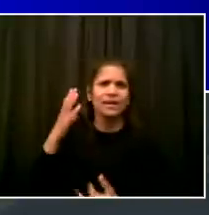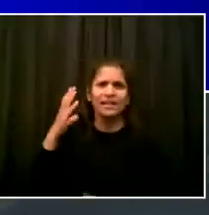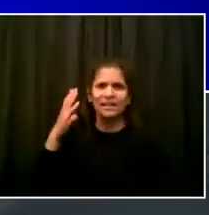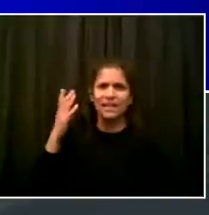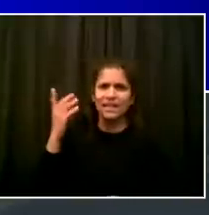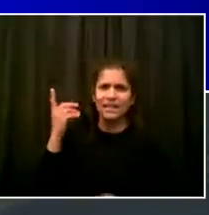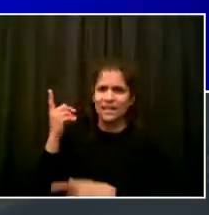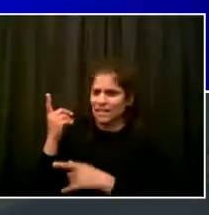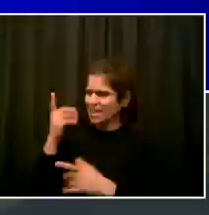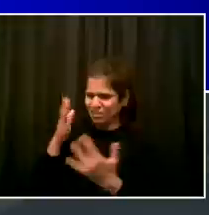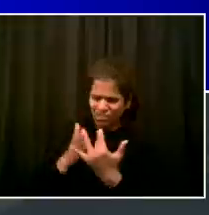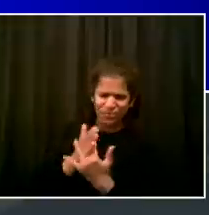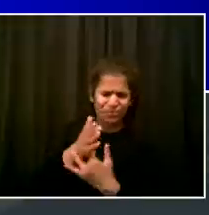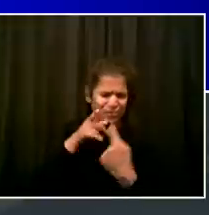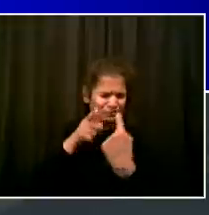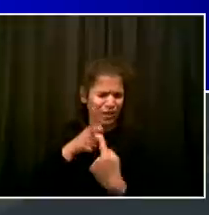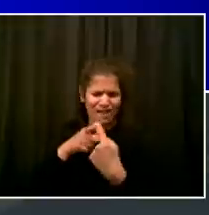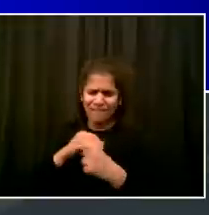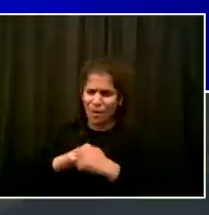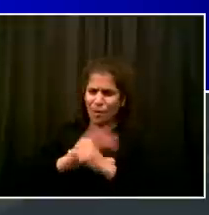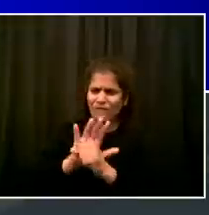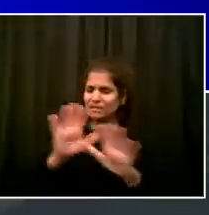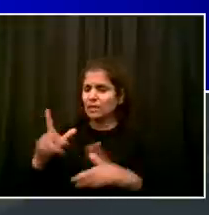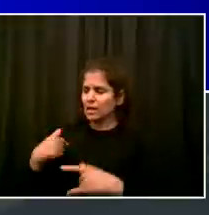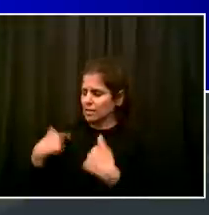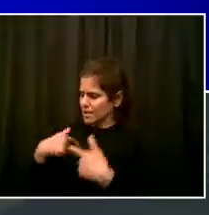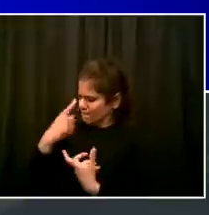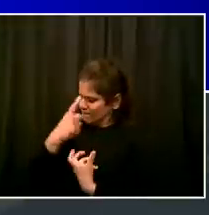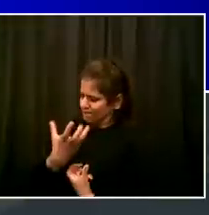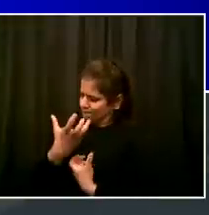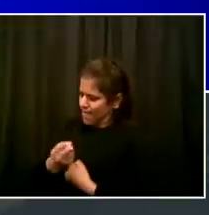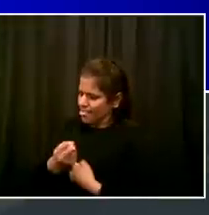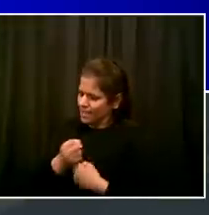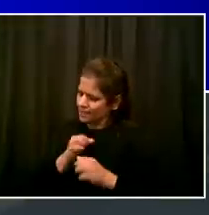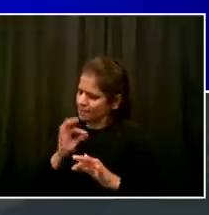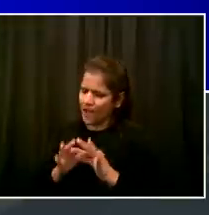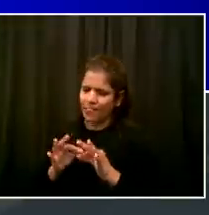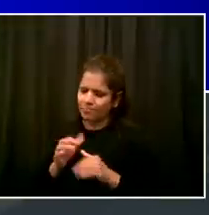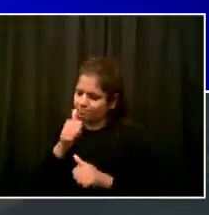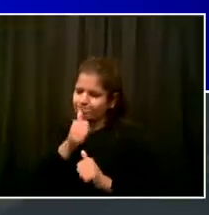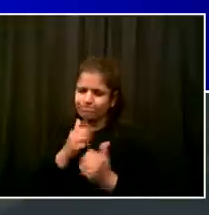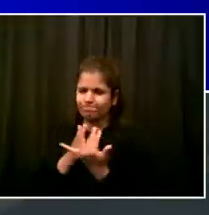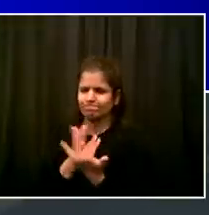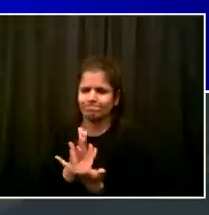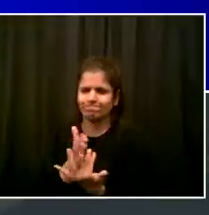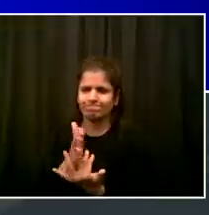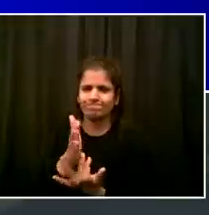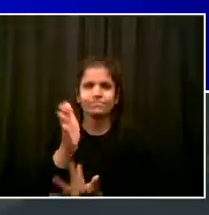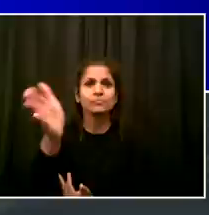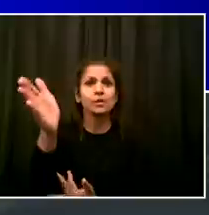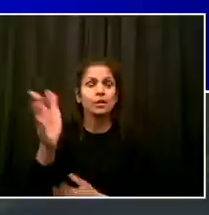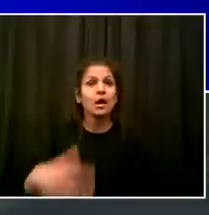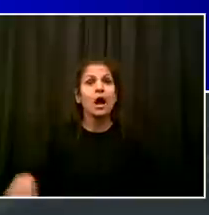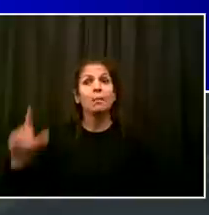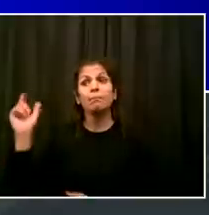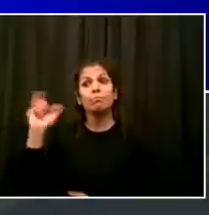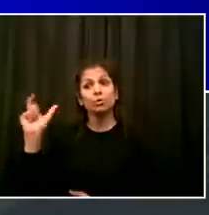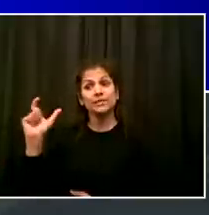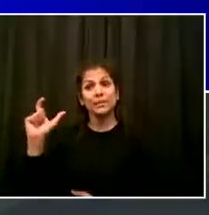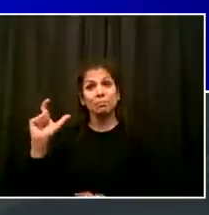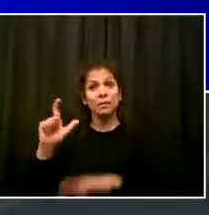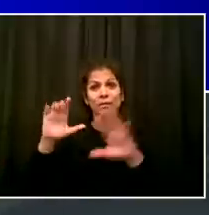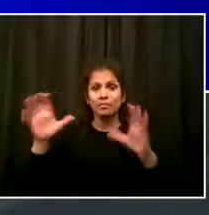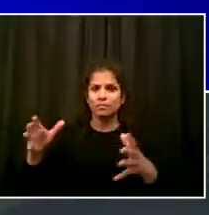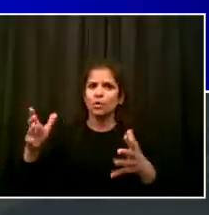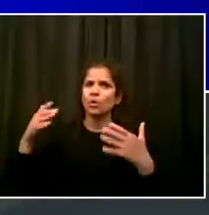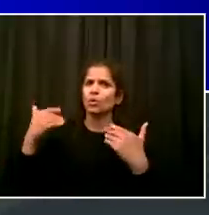all our members of the Muslim community, wish you a very special moment in this holiday, and